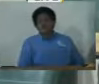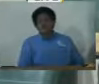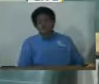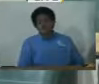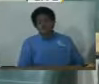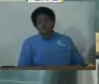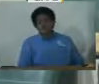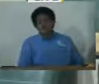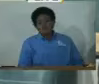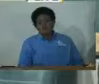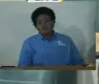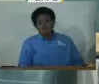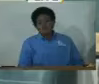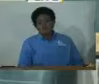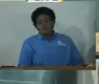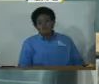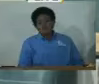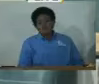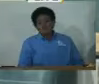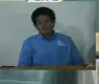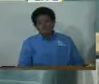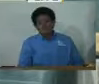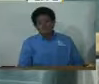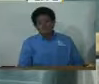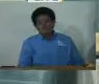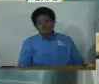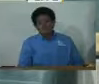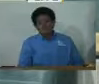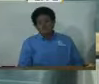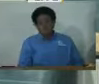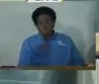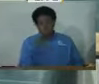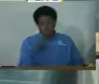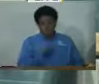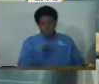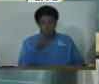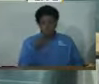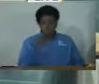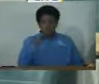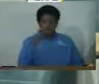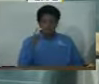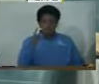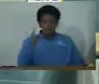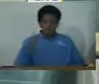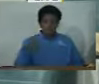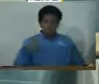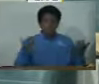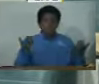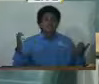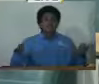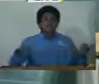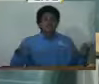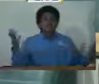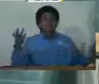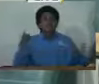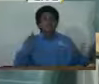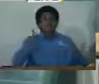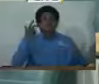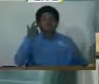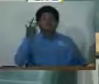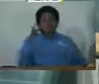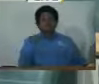expressing the outrage of the Parliament at what we had seen and to